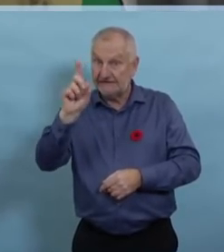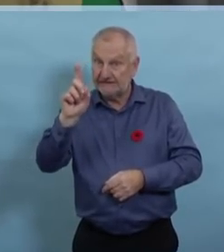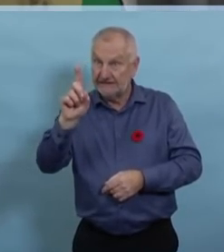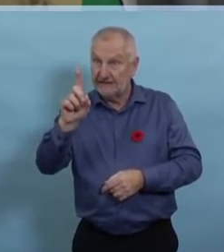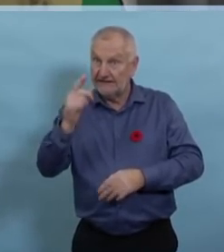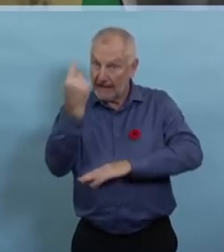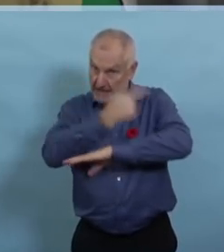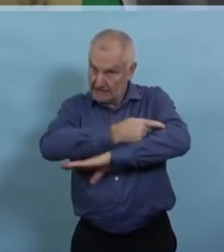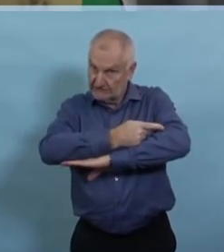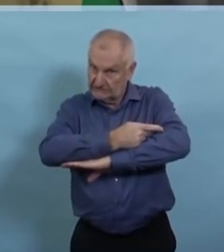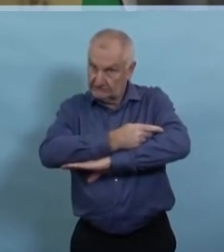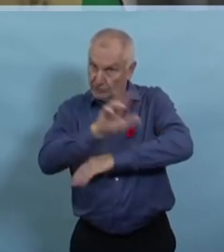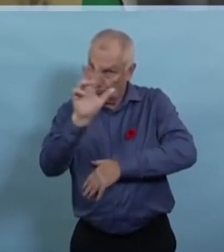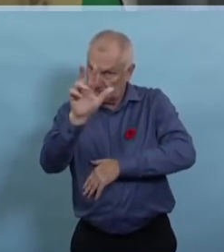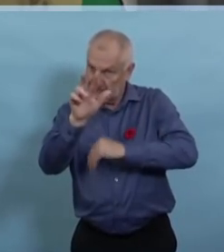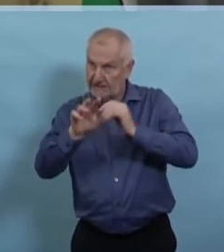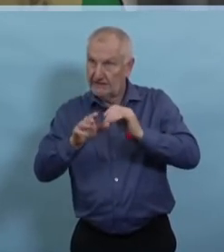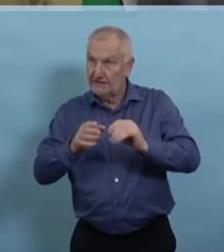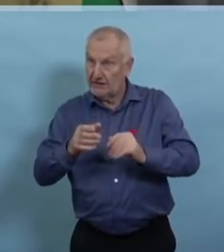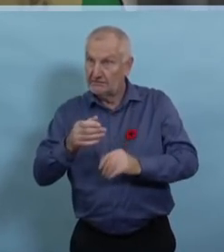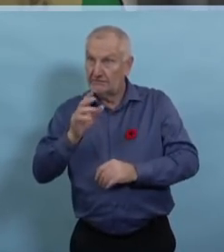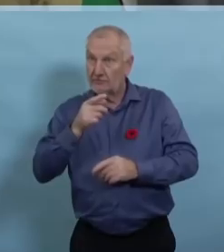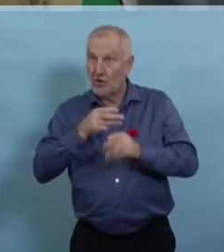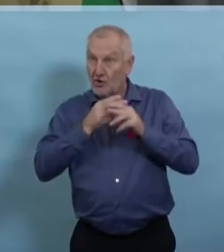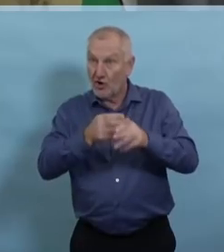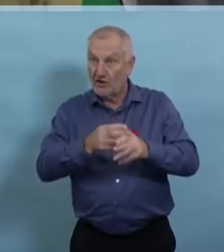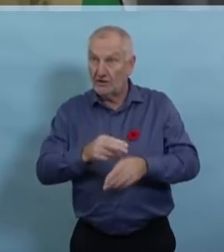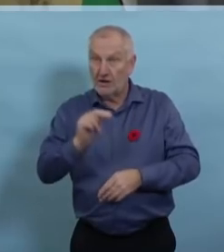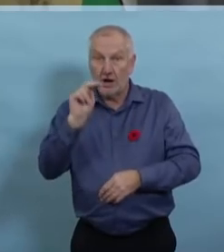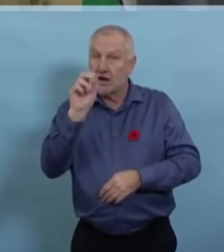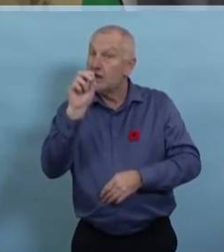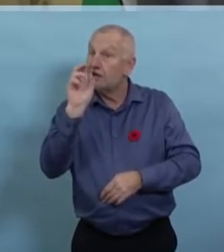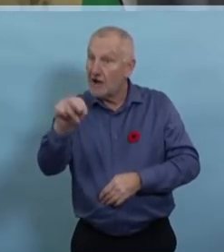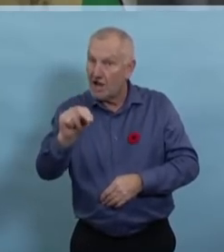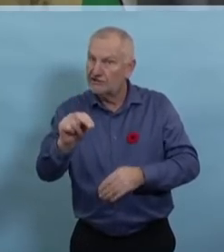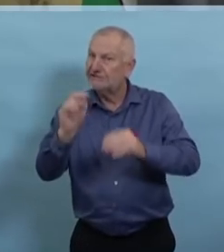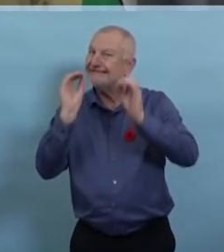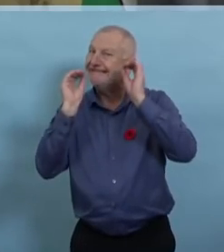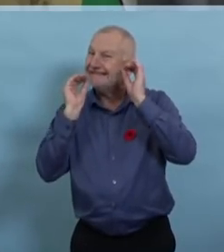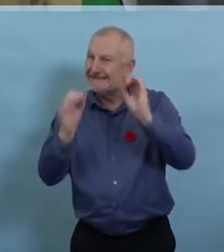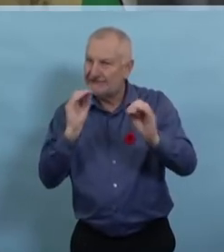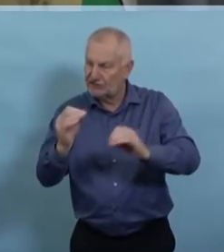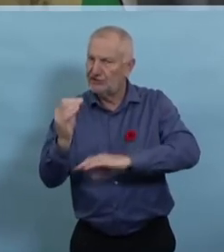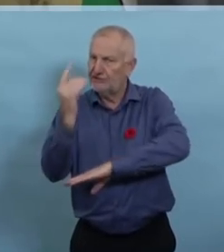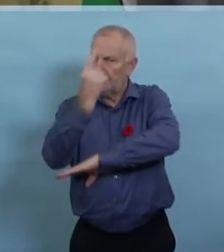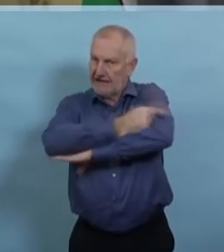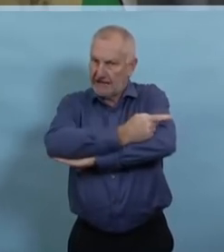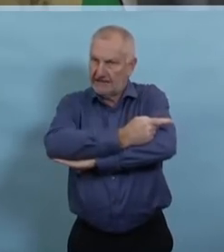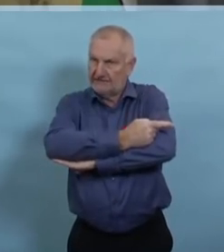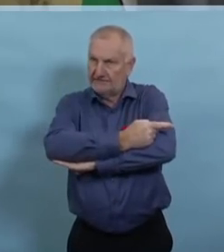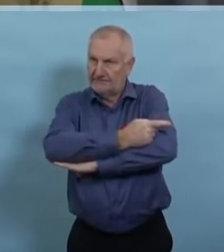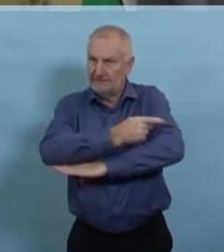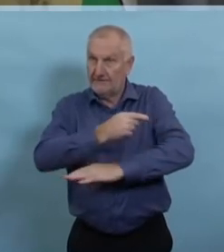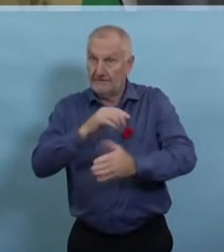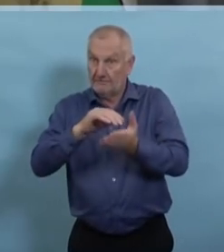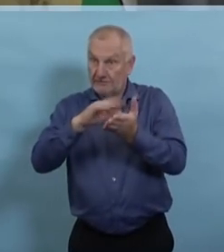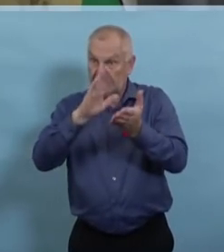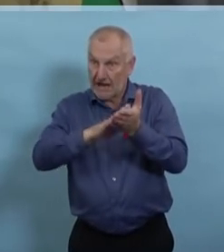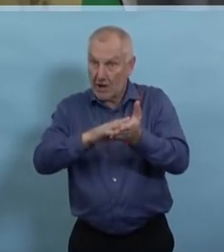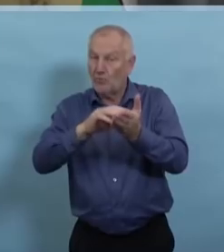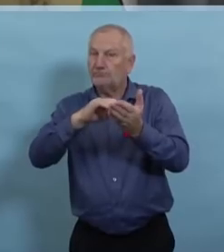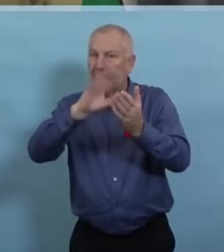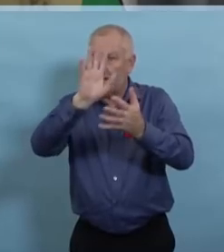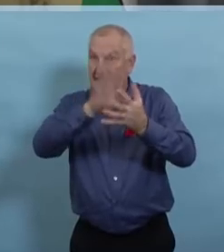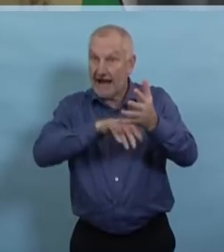are non-instructional days to be added to the school calendar for the 2021 school year.